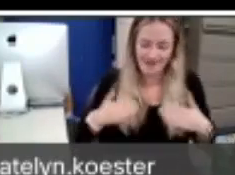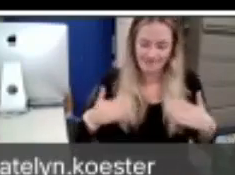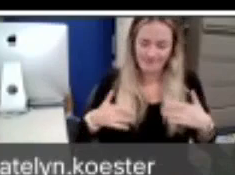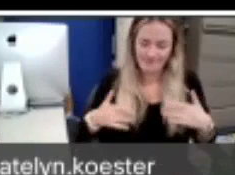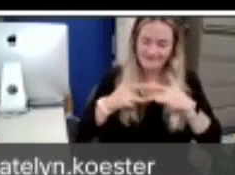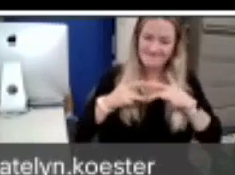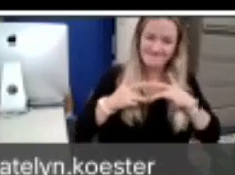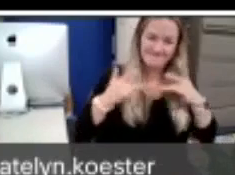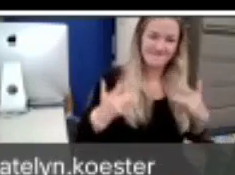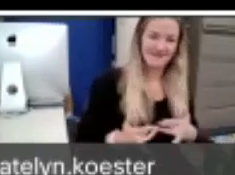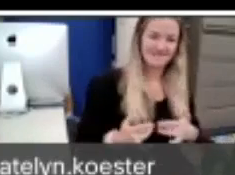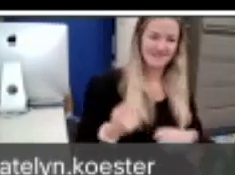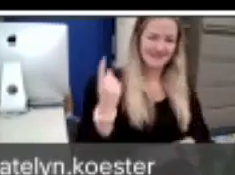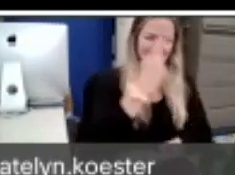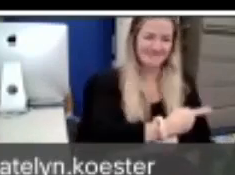Mm-hmm.